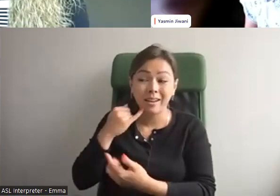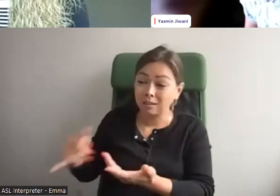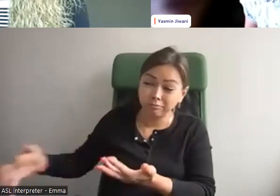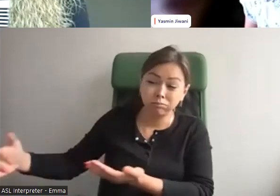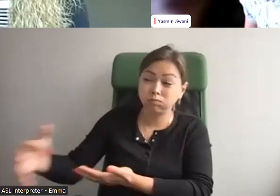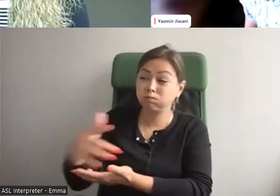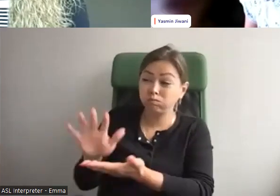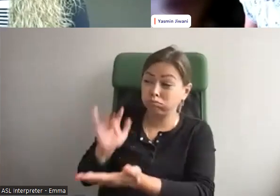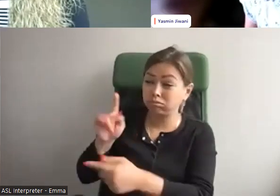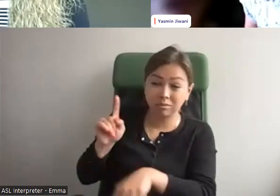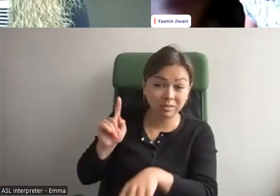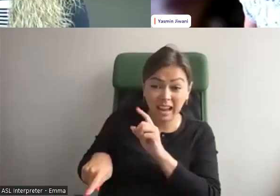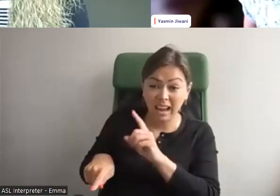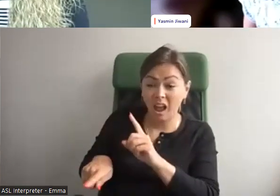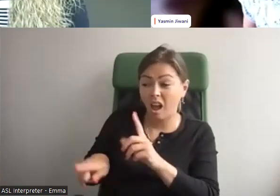like dump them.